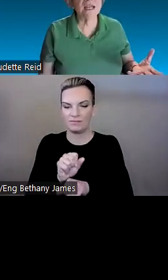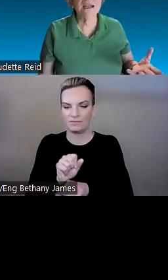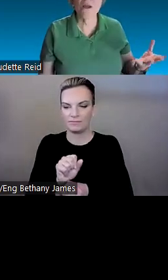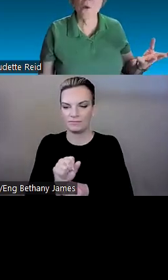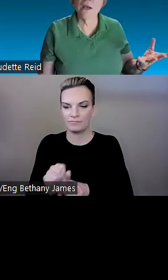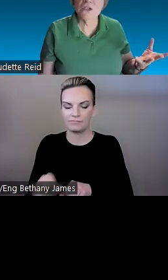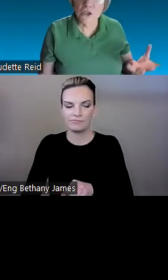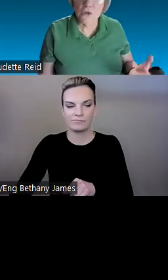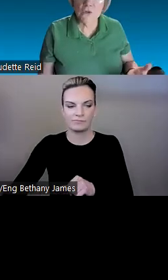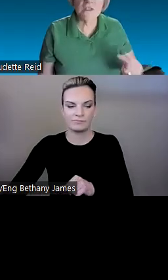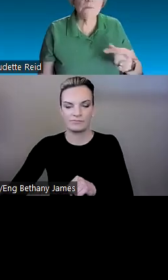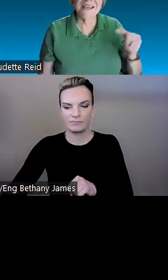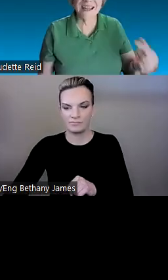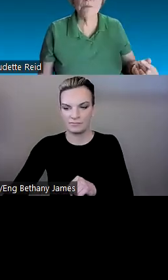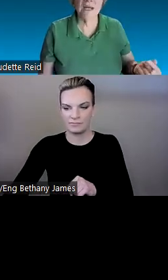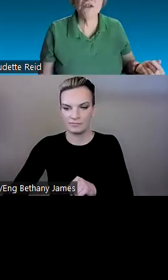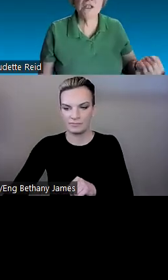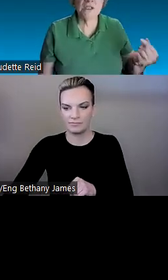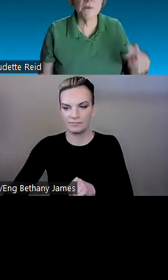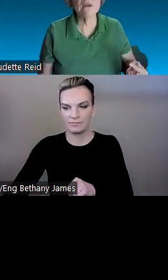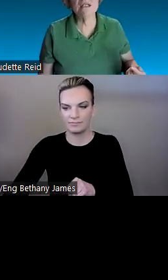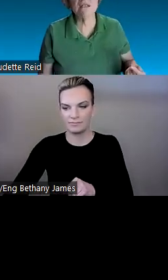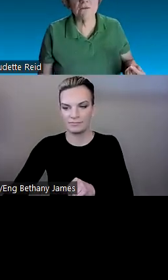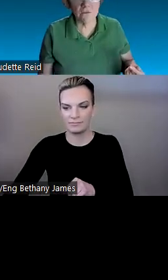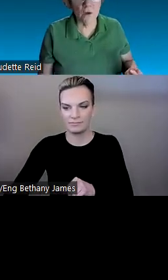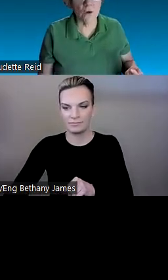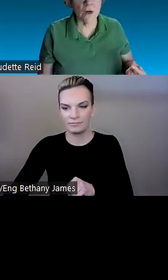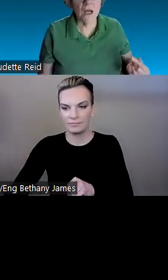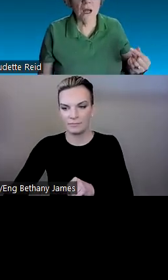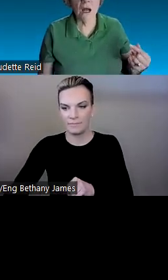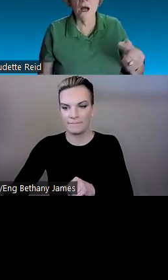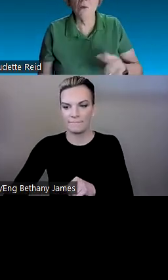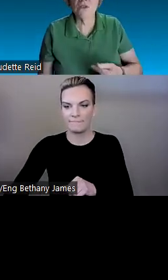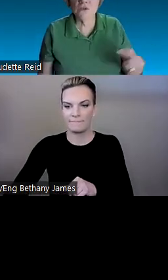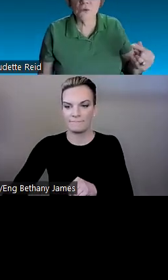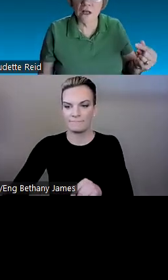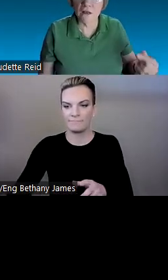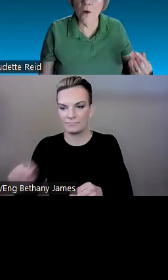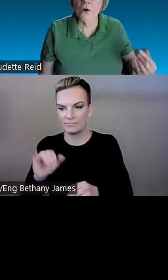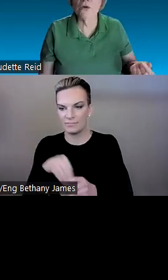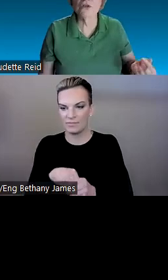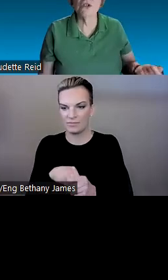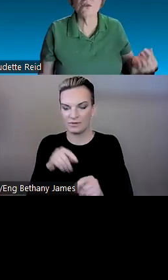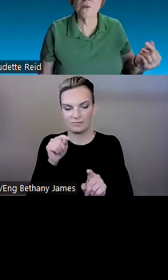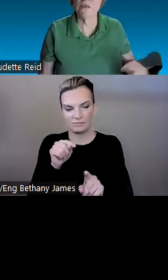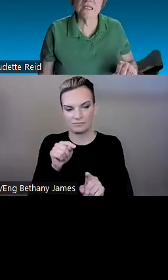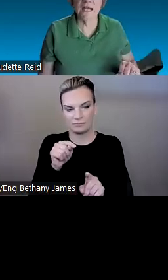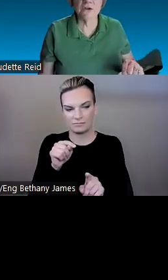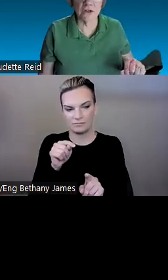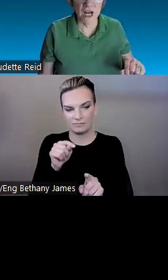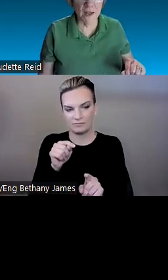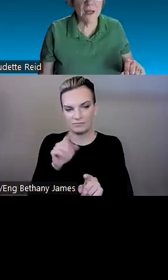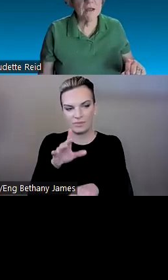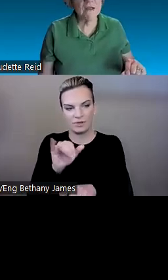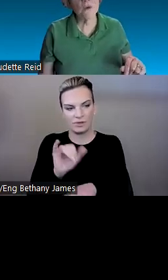rules. And I wanted to use some of the accommodations built into the phone to allow her to do some things on